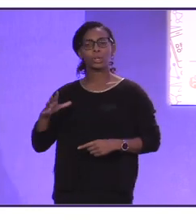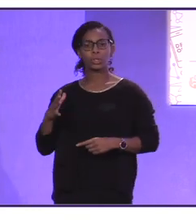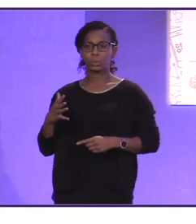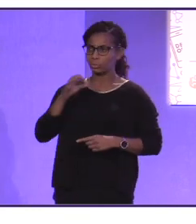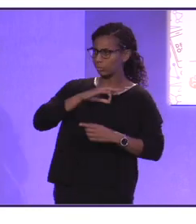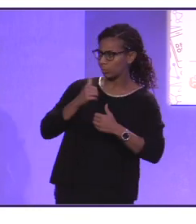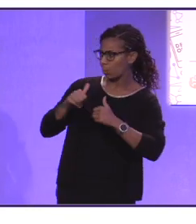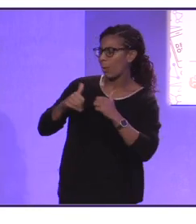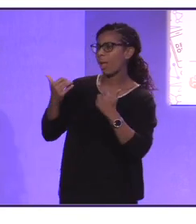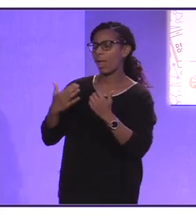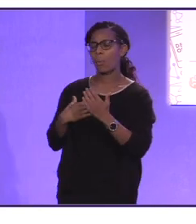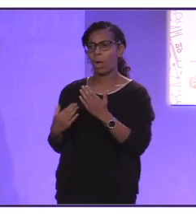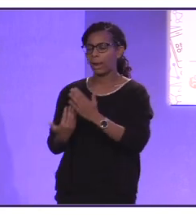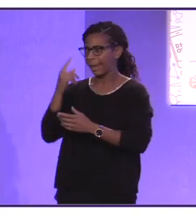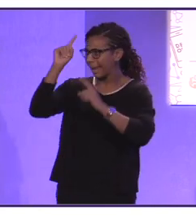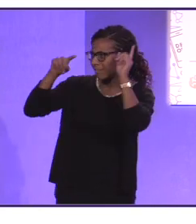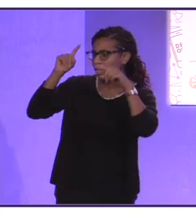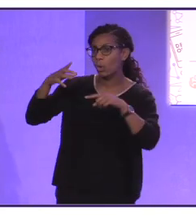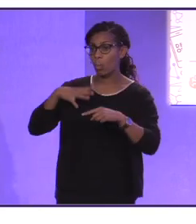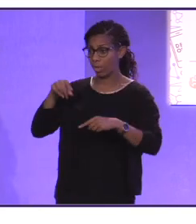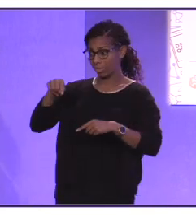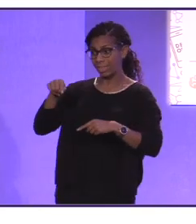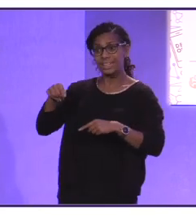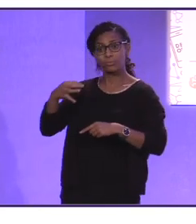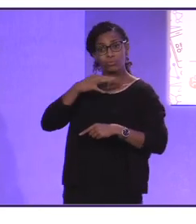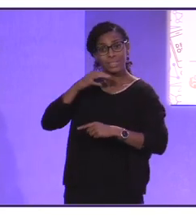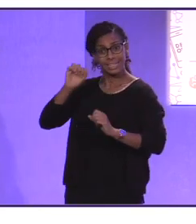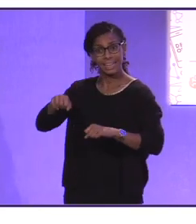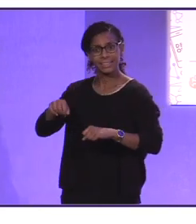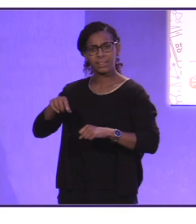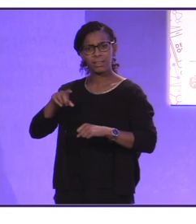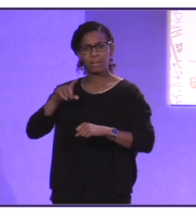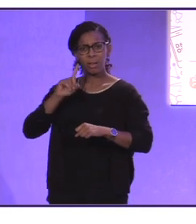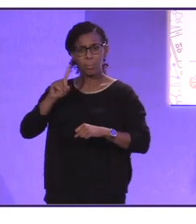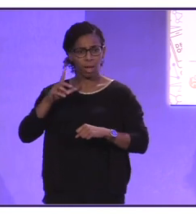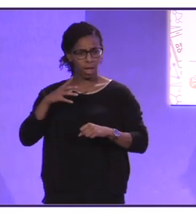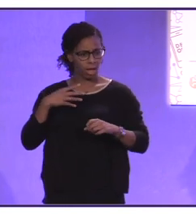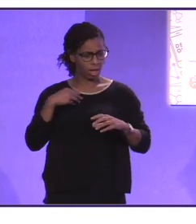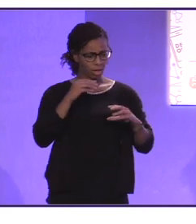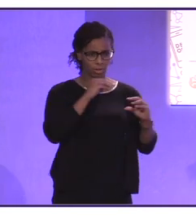also want to innovate things, that's a risk. But treading that line, I think, is half the